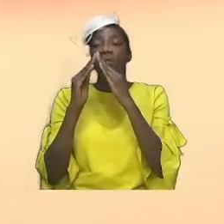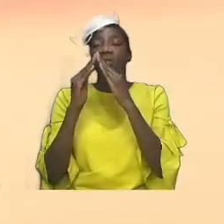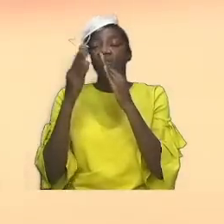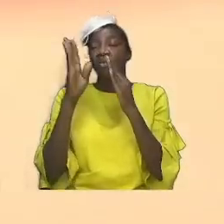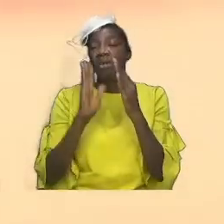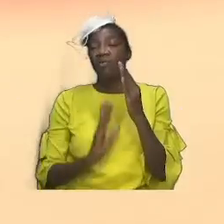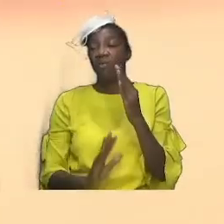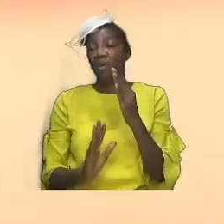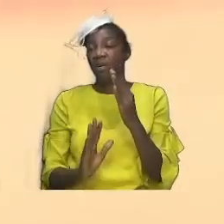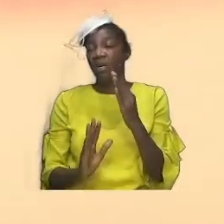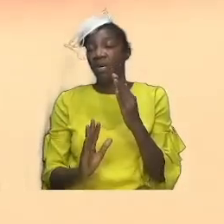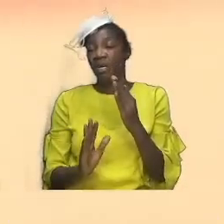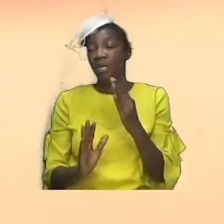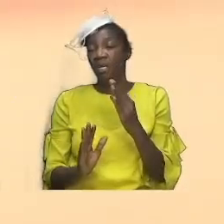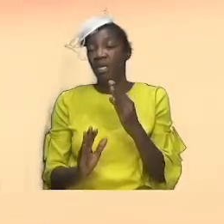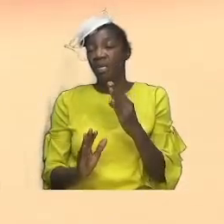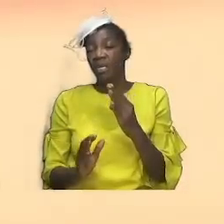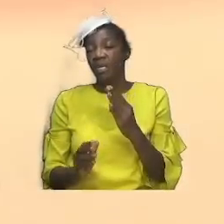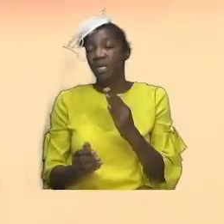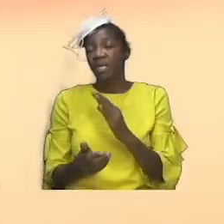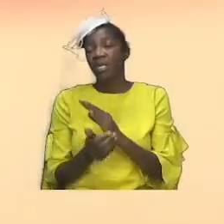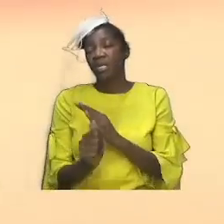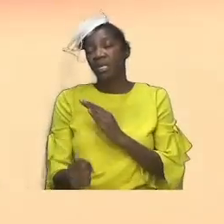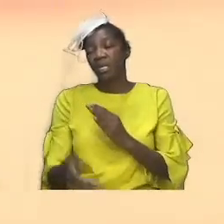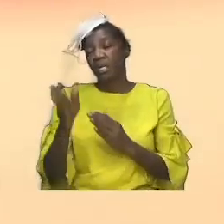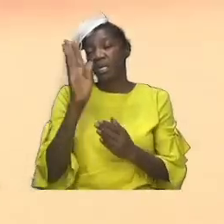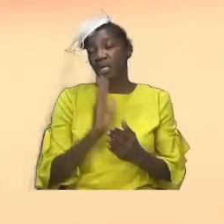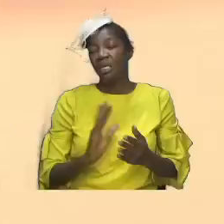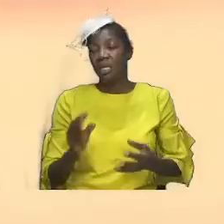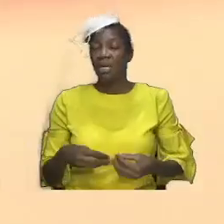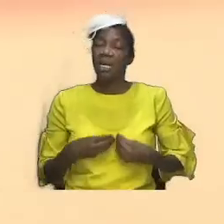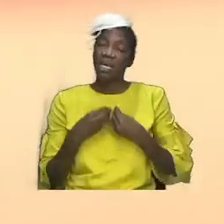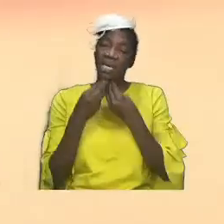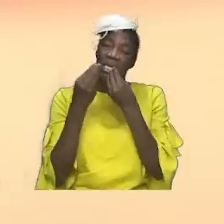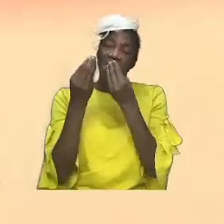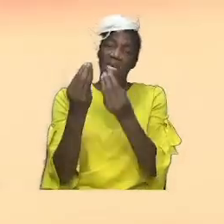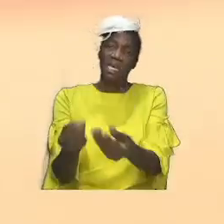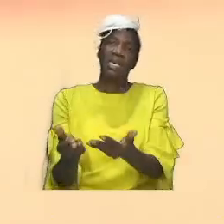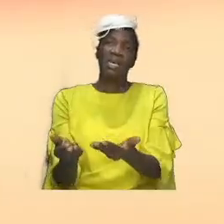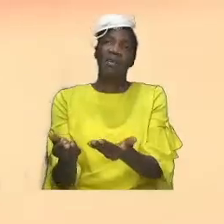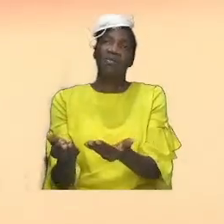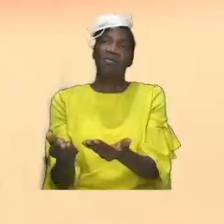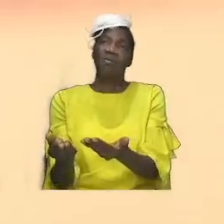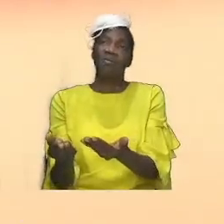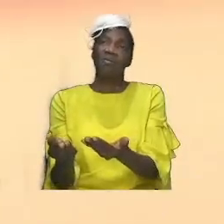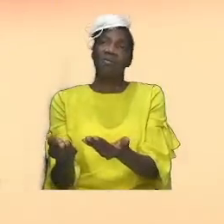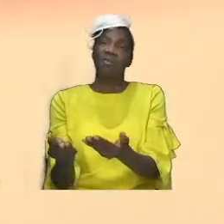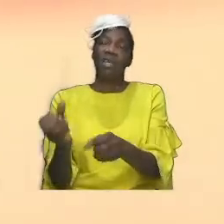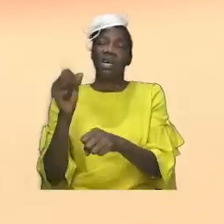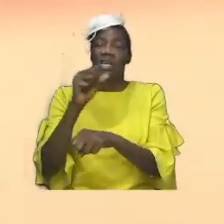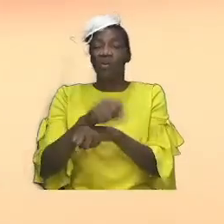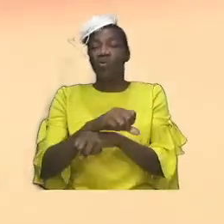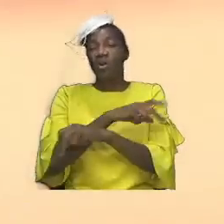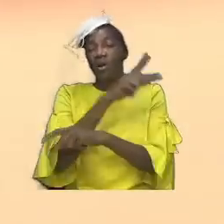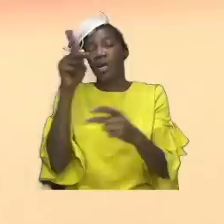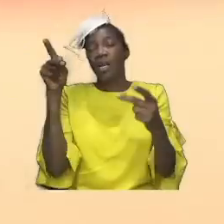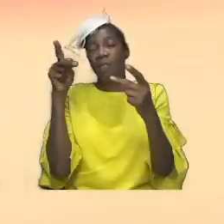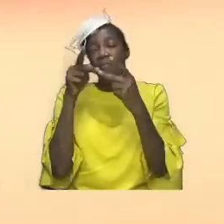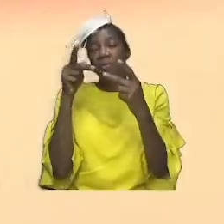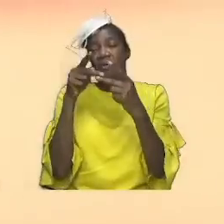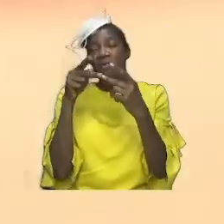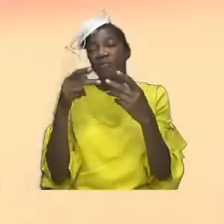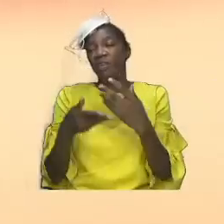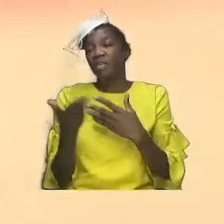them, they worked and perfected it to an extent. And then to